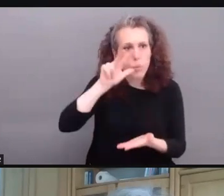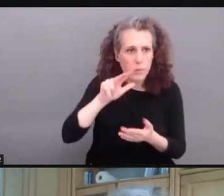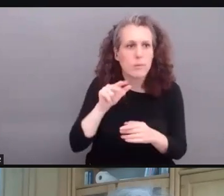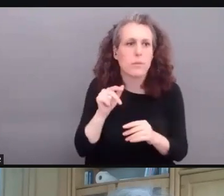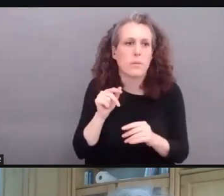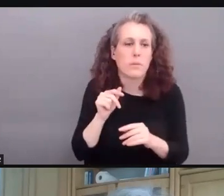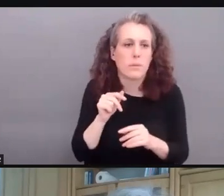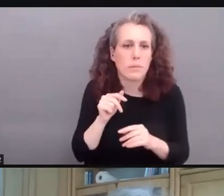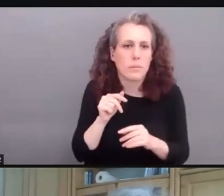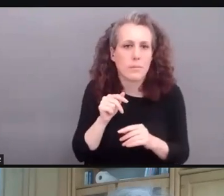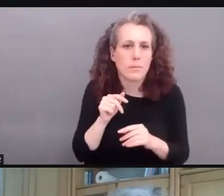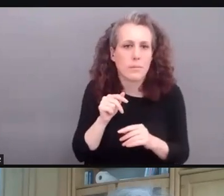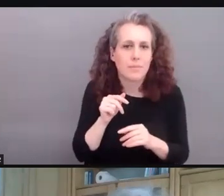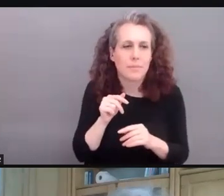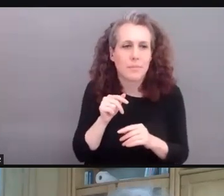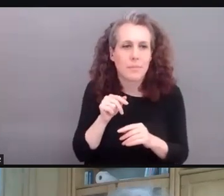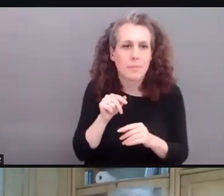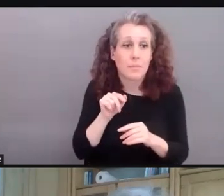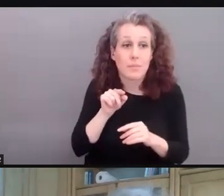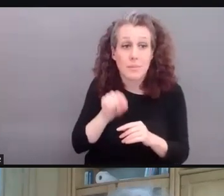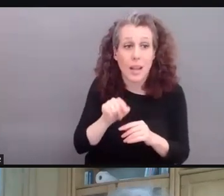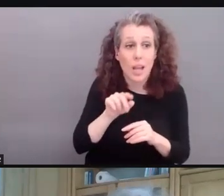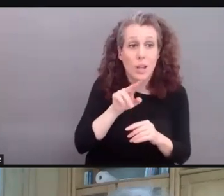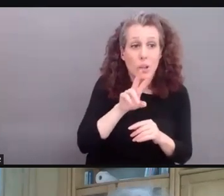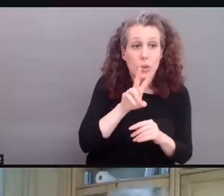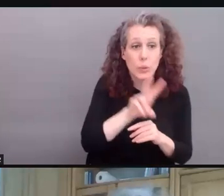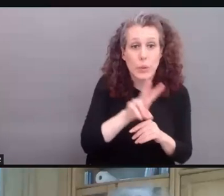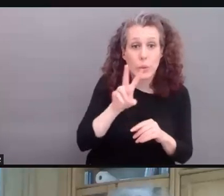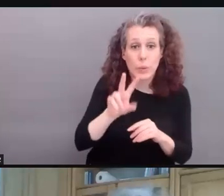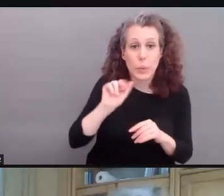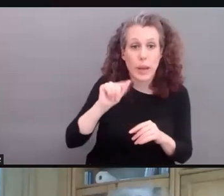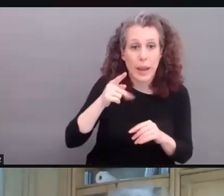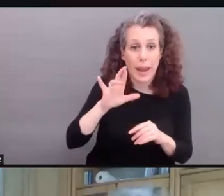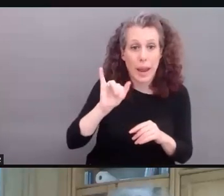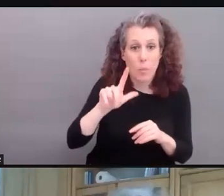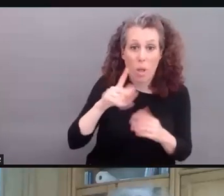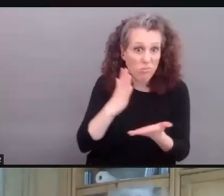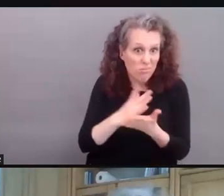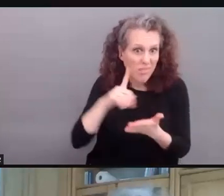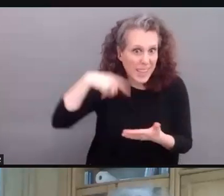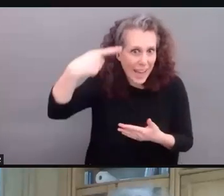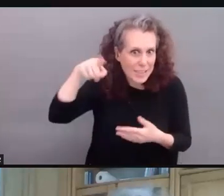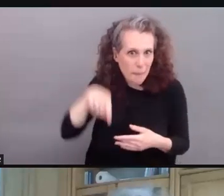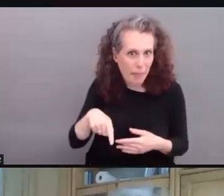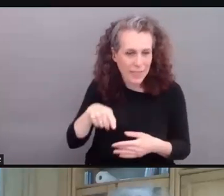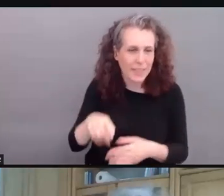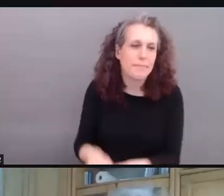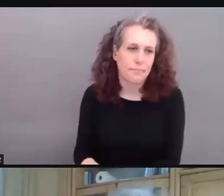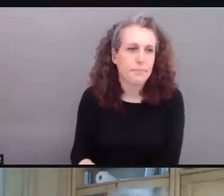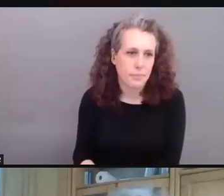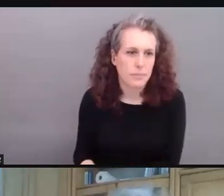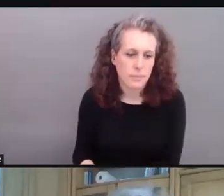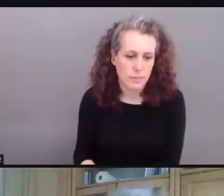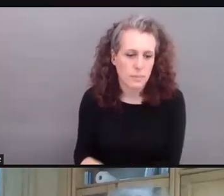at 22 of April next month. We had 13 plenary meetings